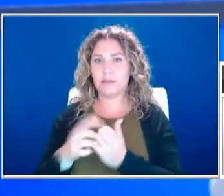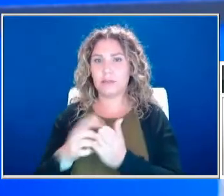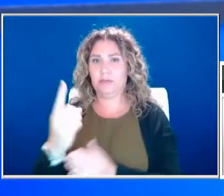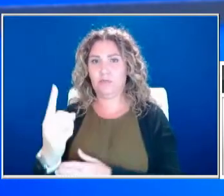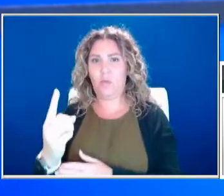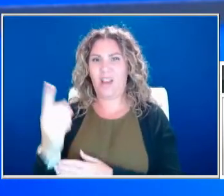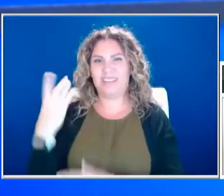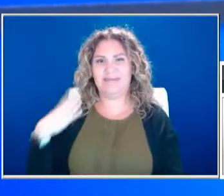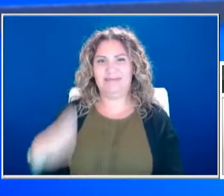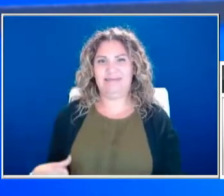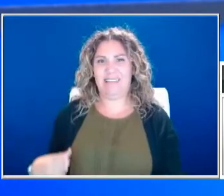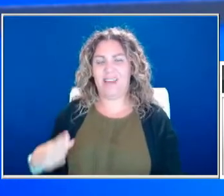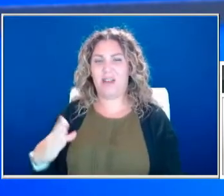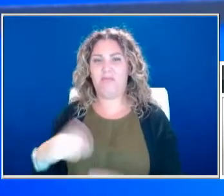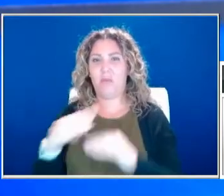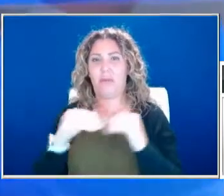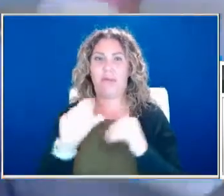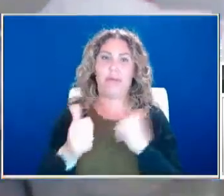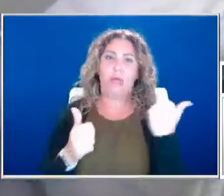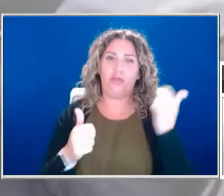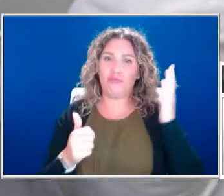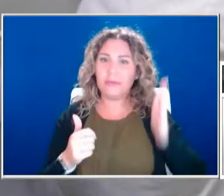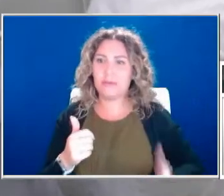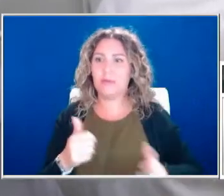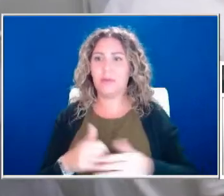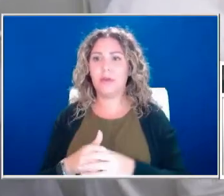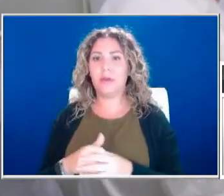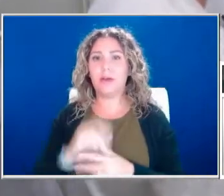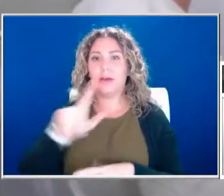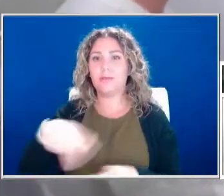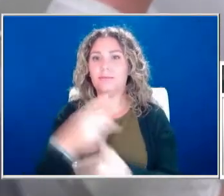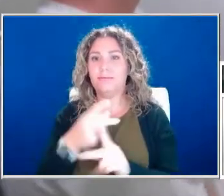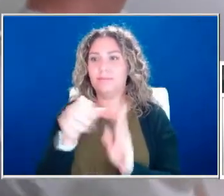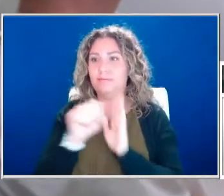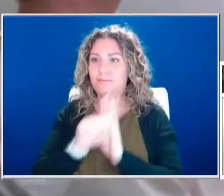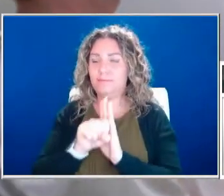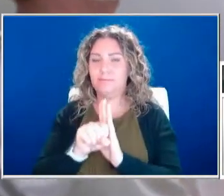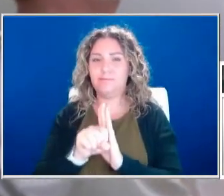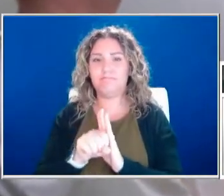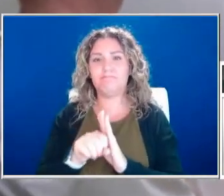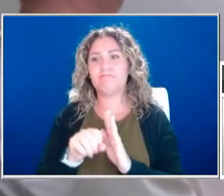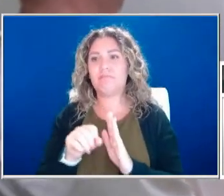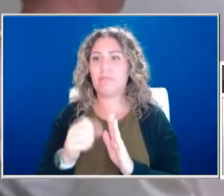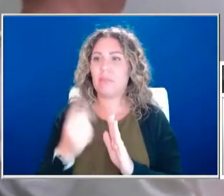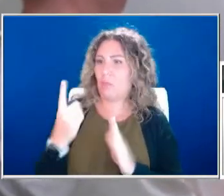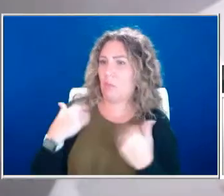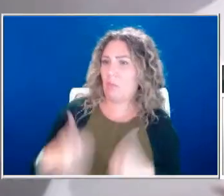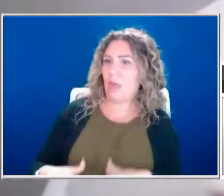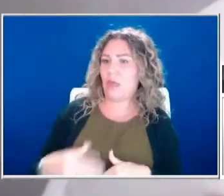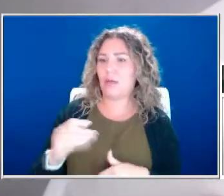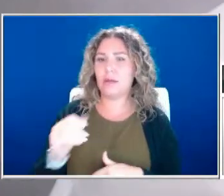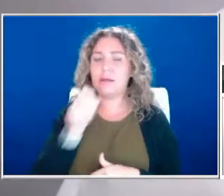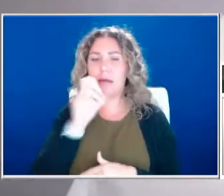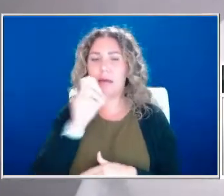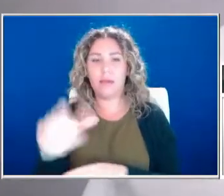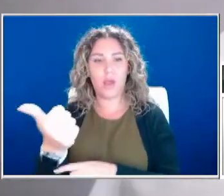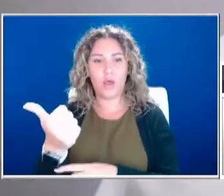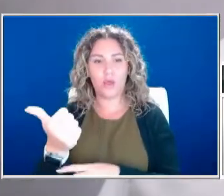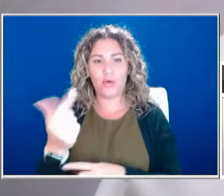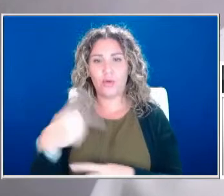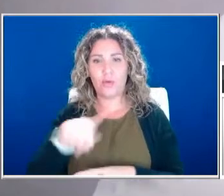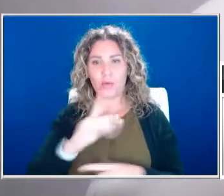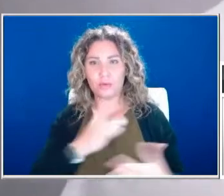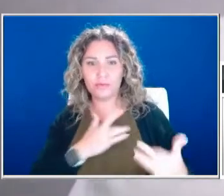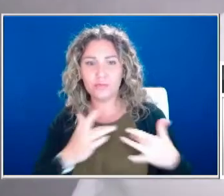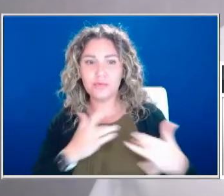side. So those types of symptoms where it's happening on one side of the body and not the other side, those are very concerning for stroke